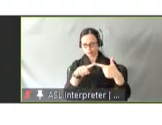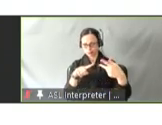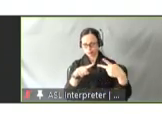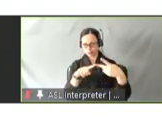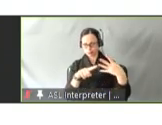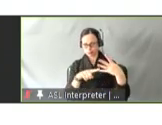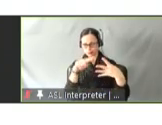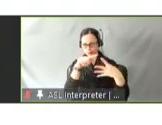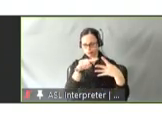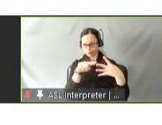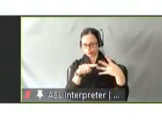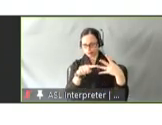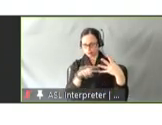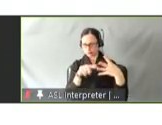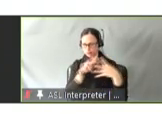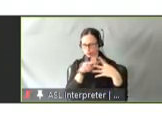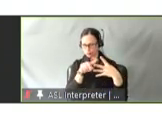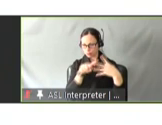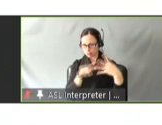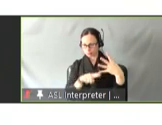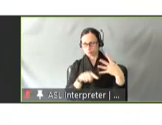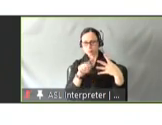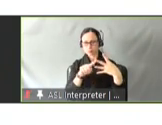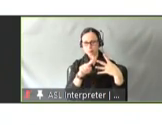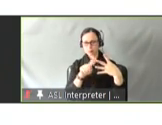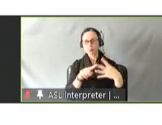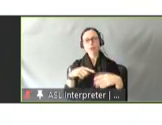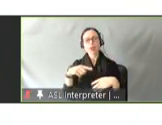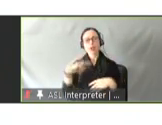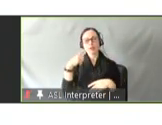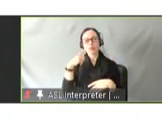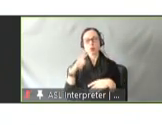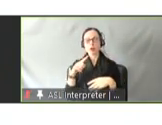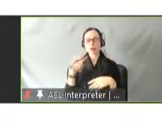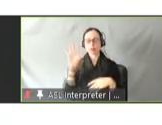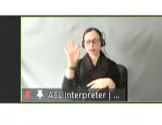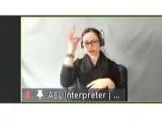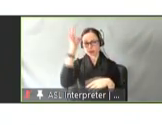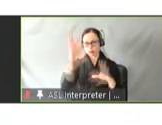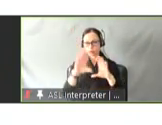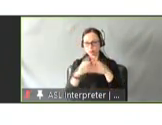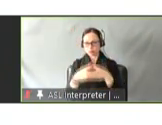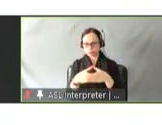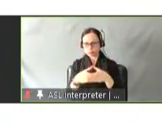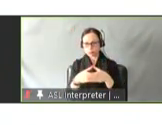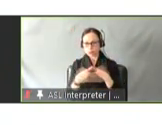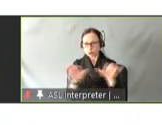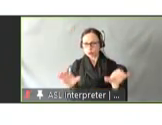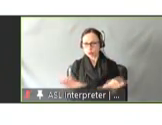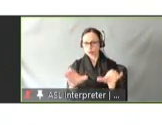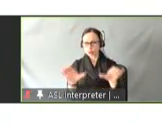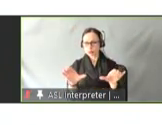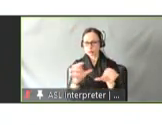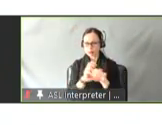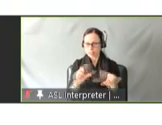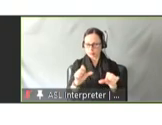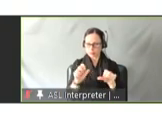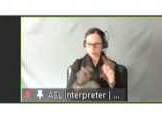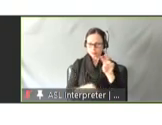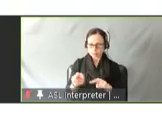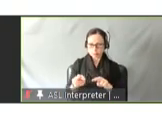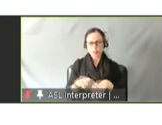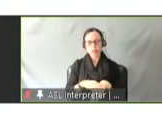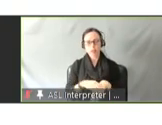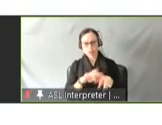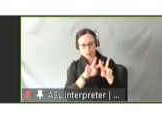matter expertise from federal agencies conducting these safety monitoring processes, to advise on analyses,